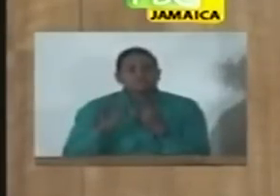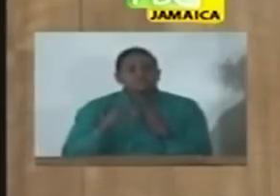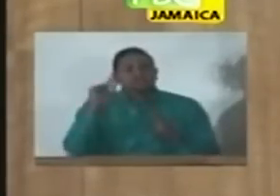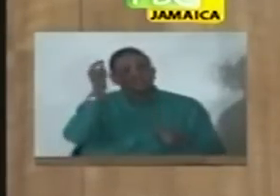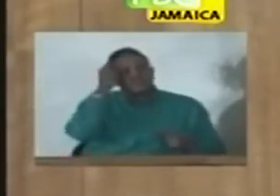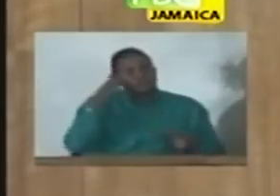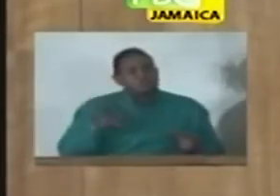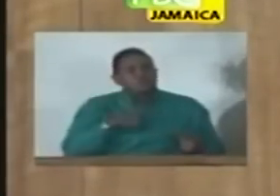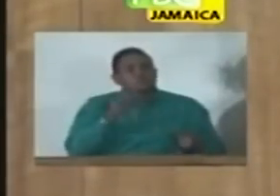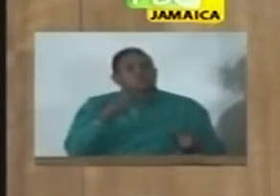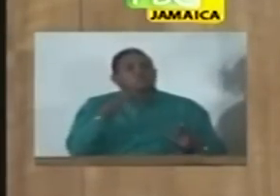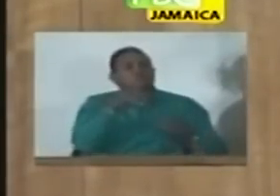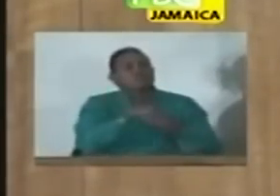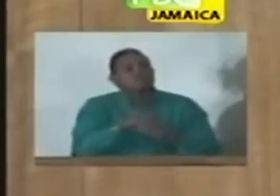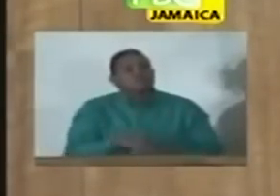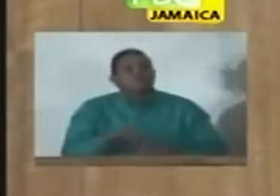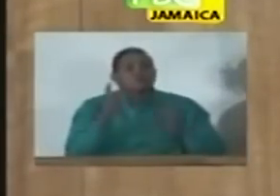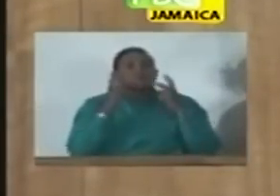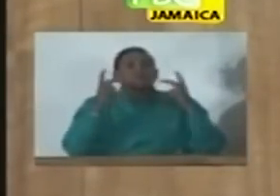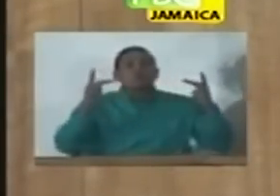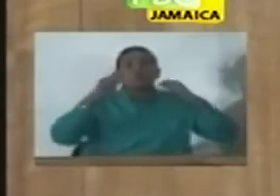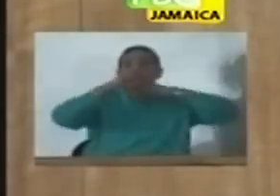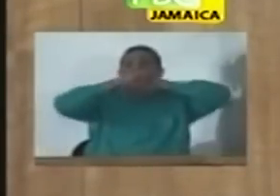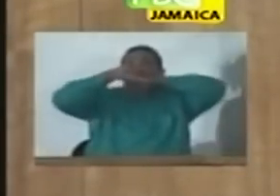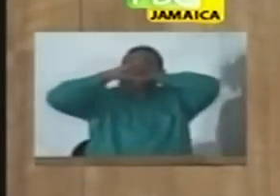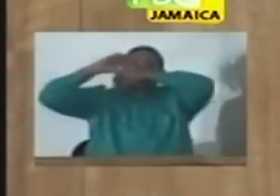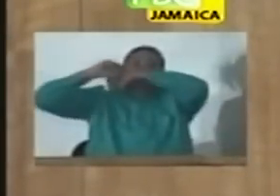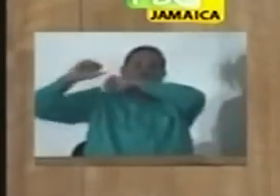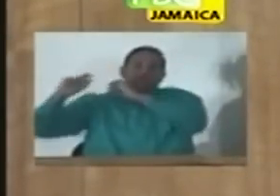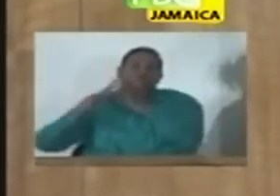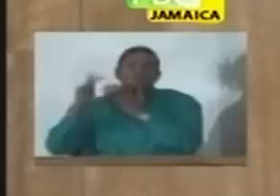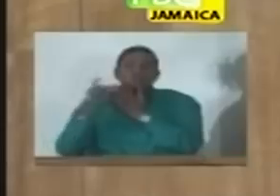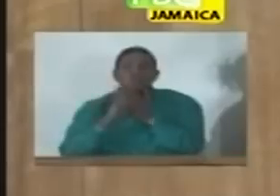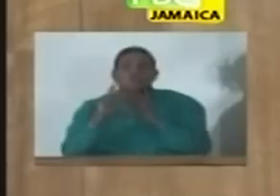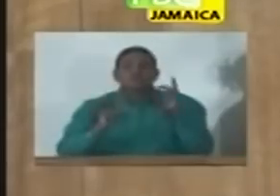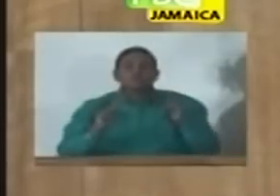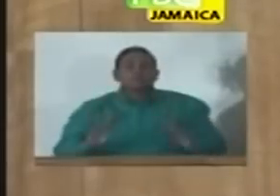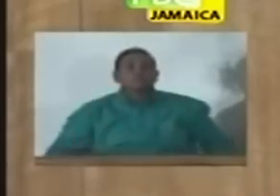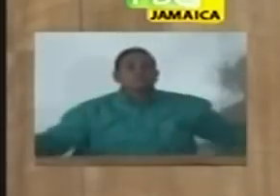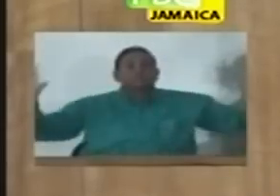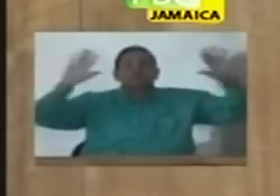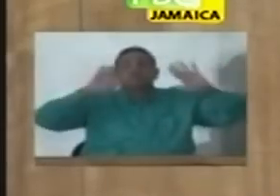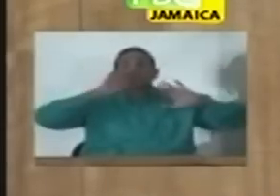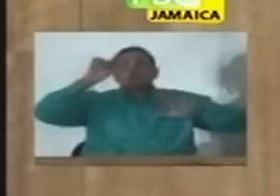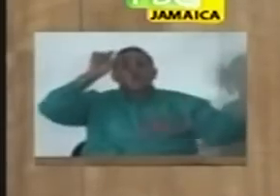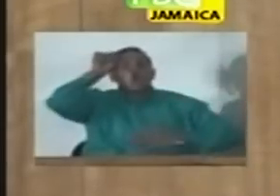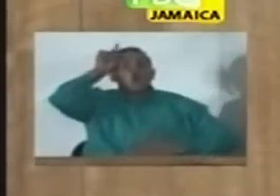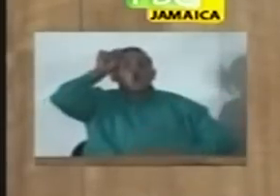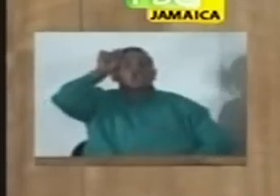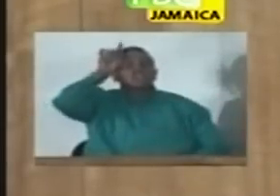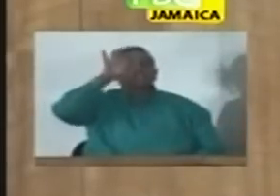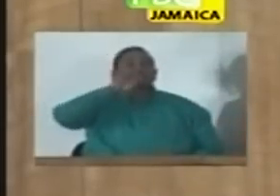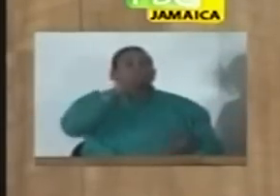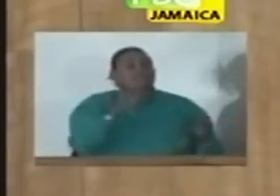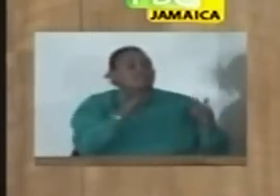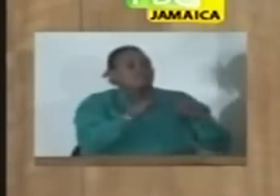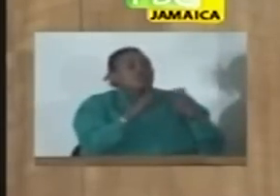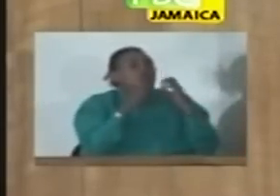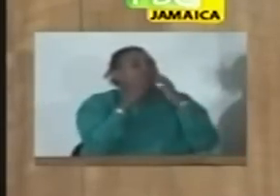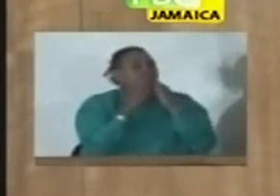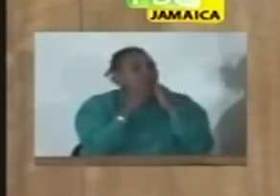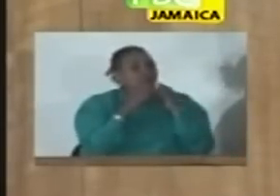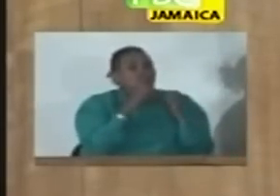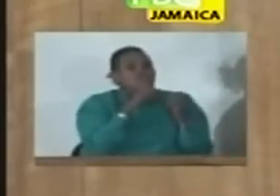we should embark on a public education program so people understand the value of